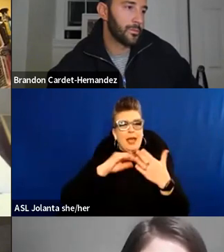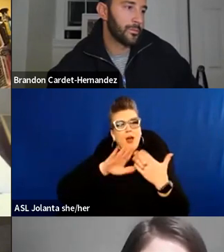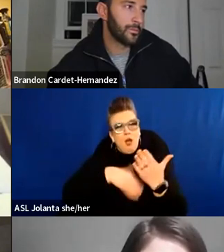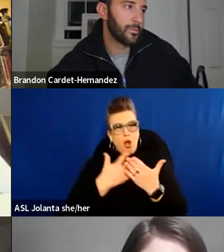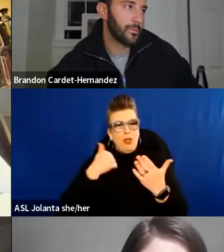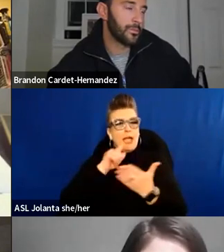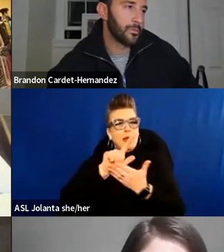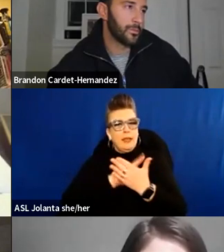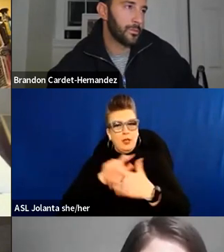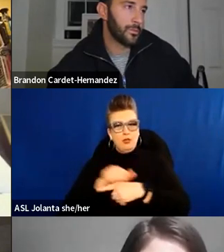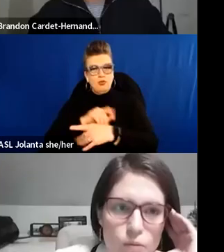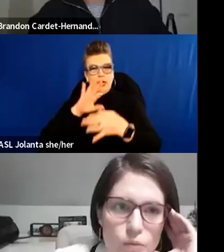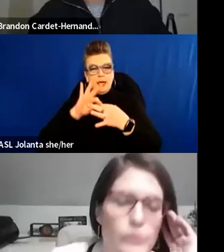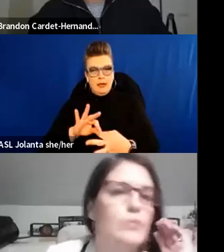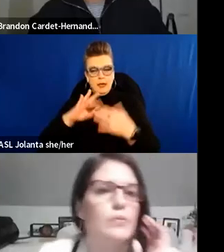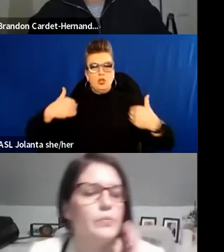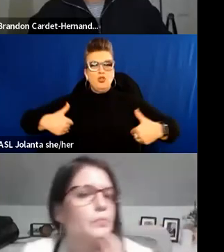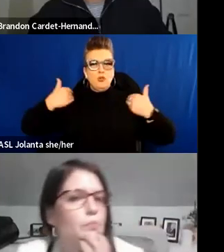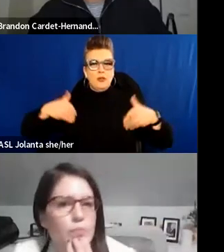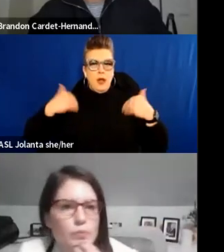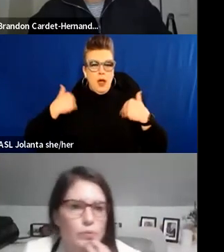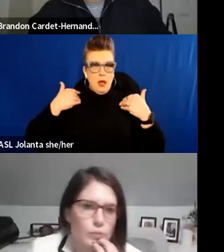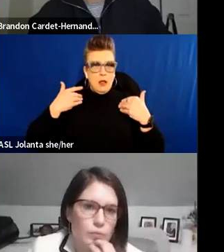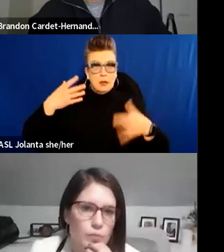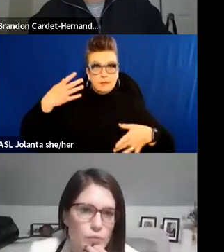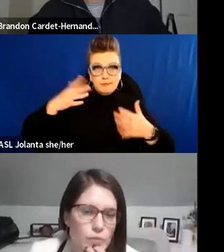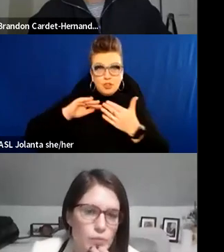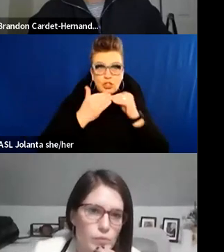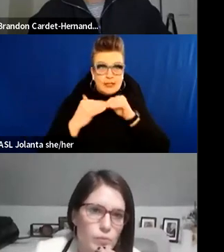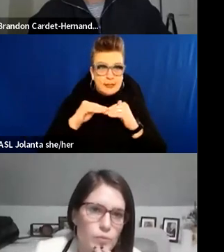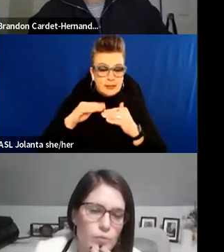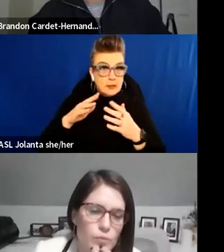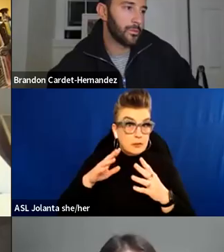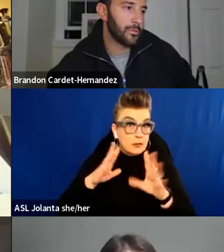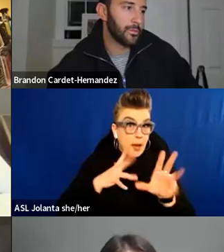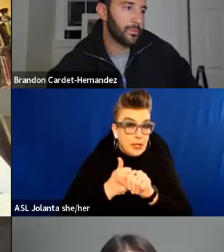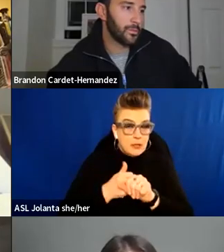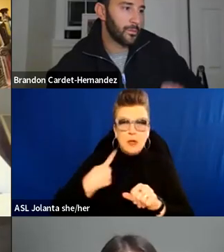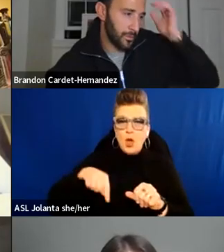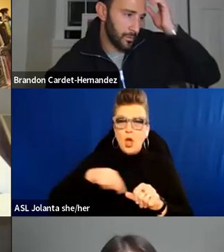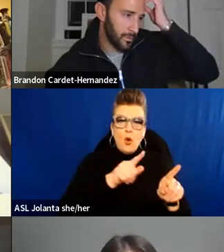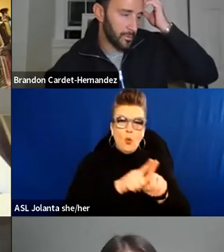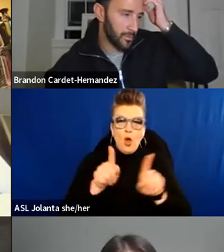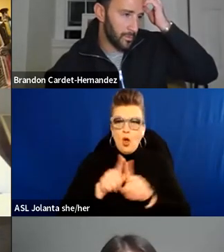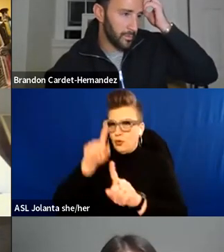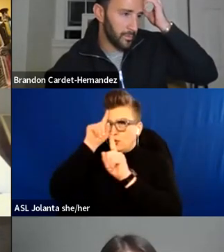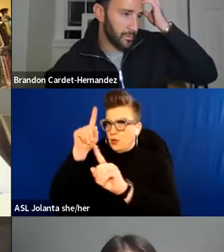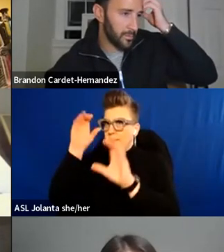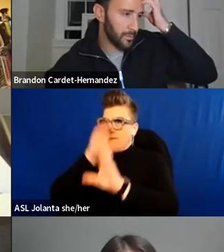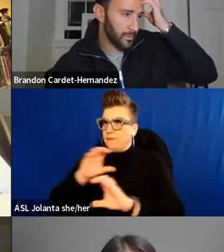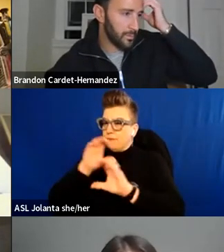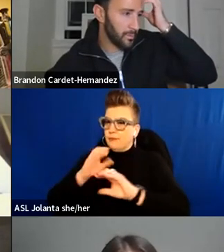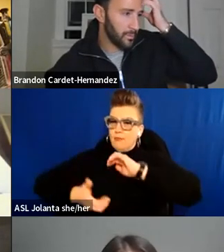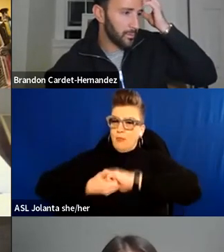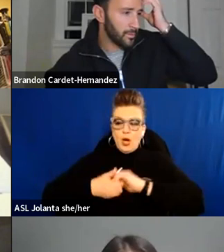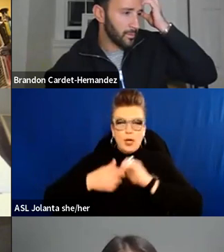um juvenile justice um updates and we're looking at partnering with um the juvenile justice